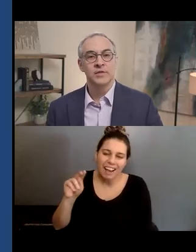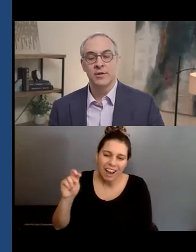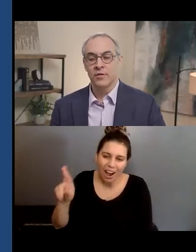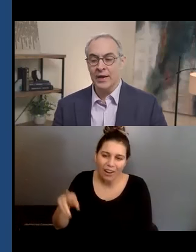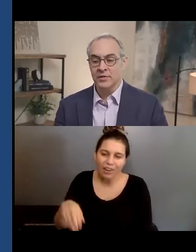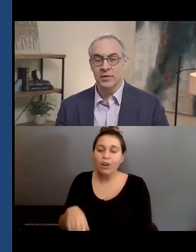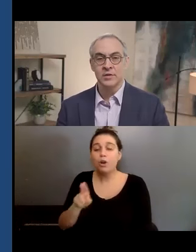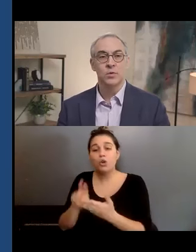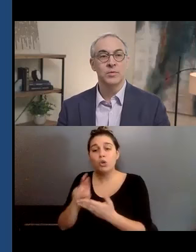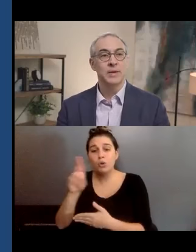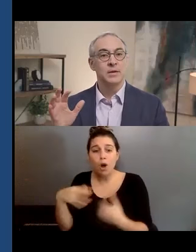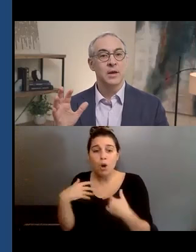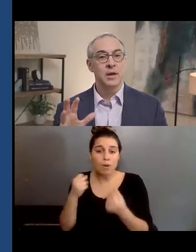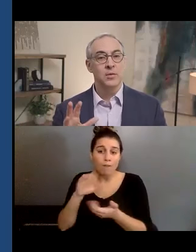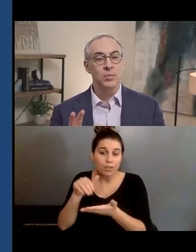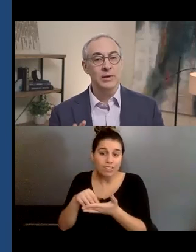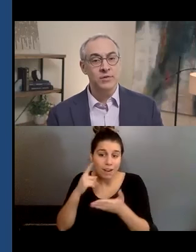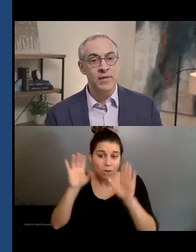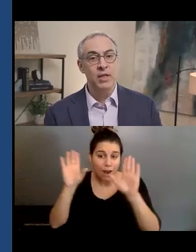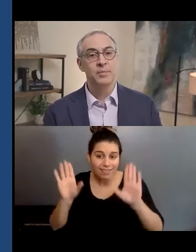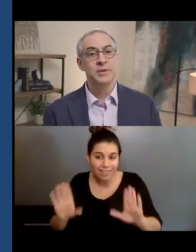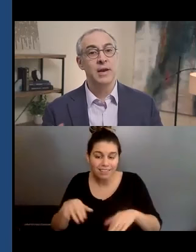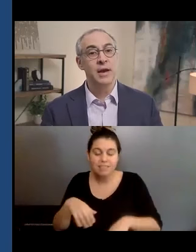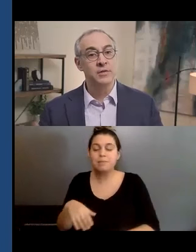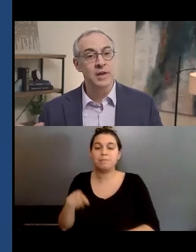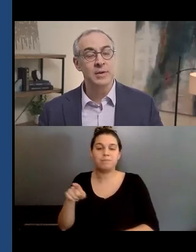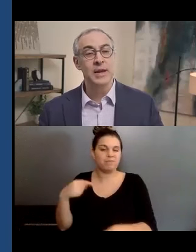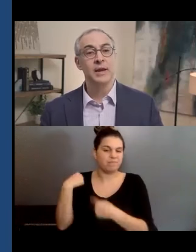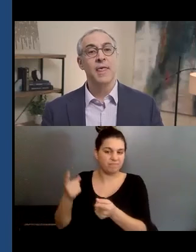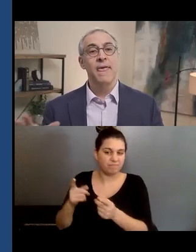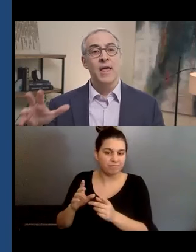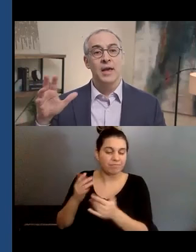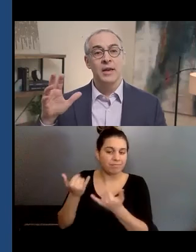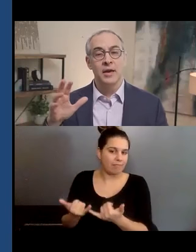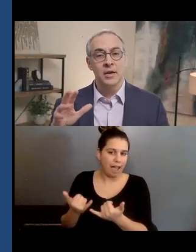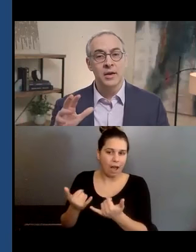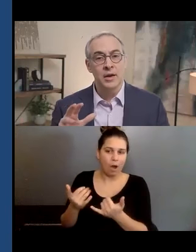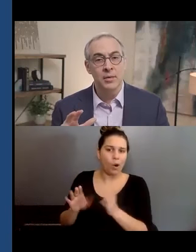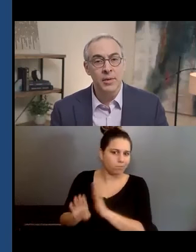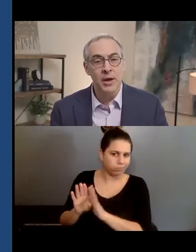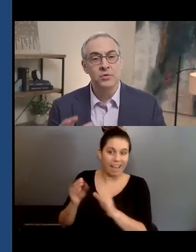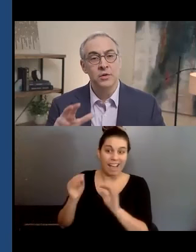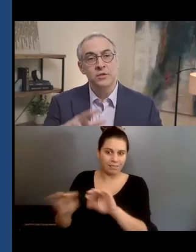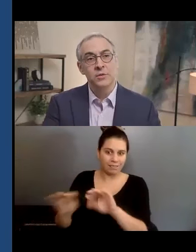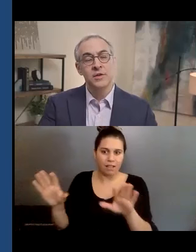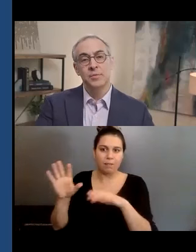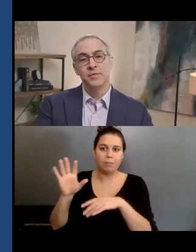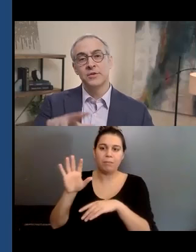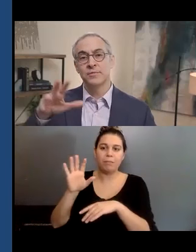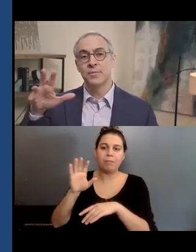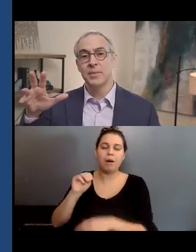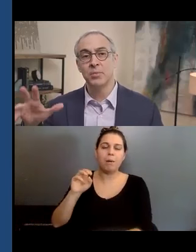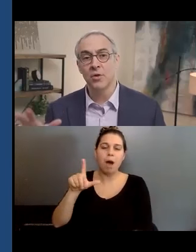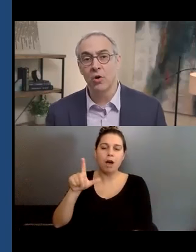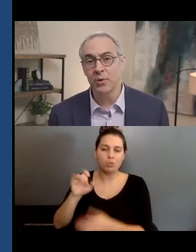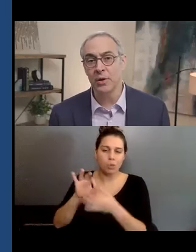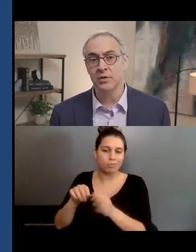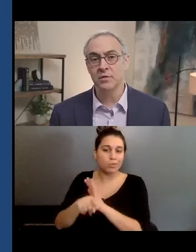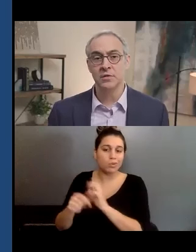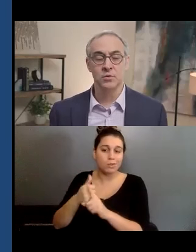UR Recovery Center of Excellence, where we have developed and are now disseminating a module on suicide prevention for people